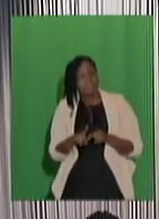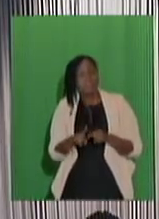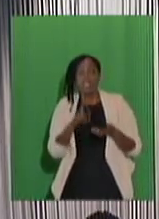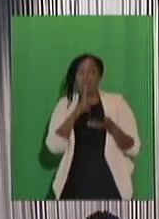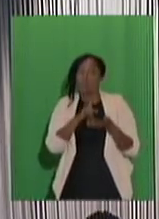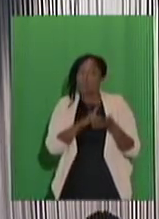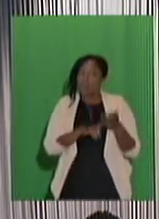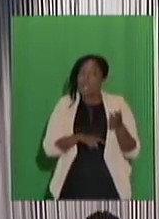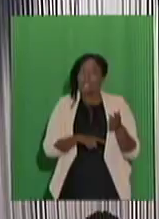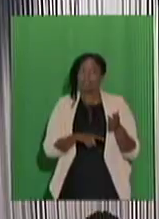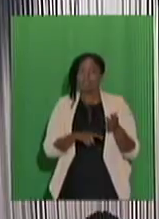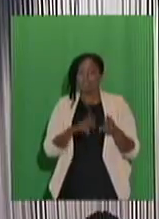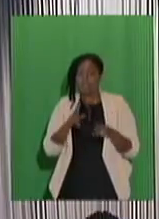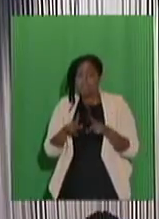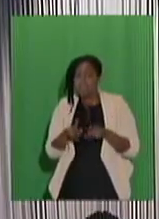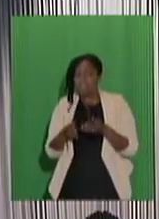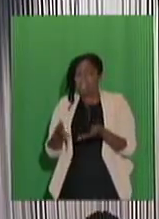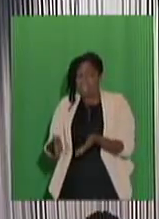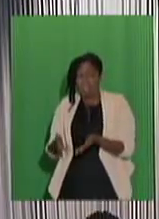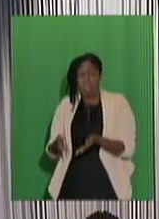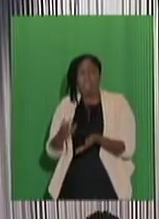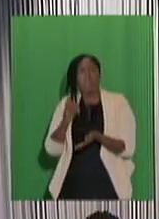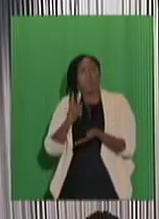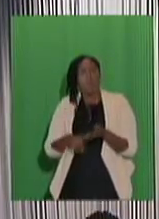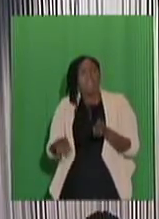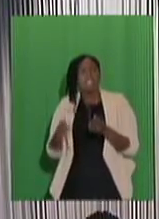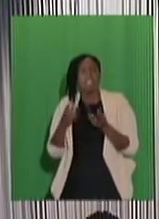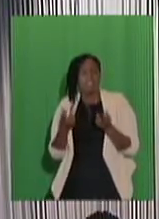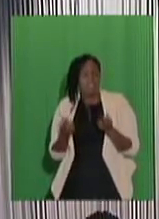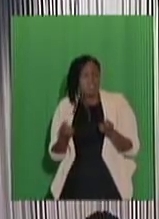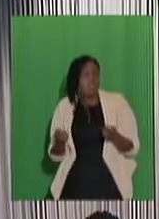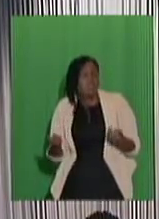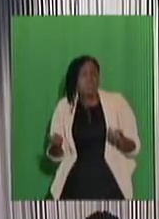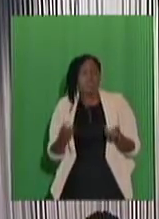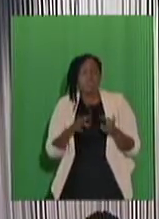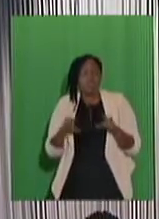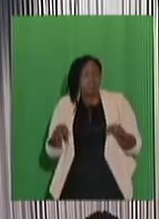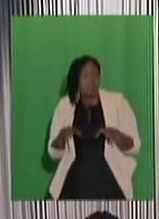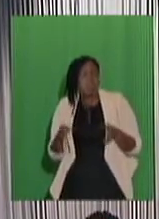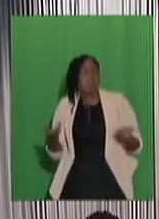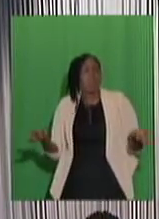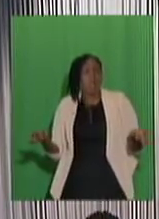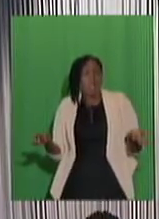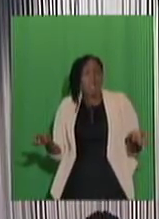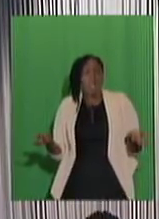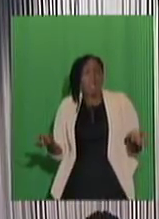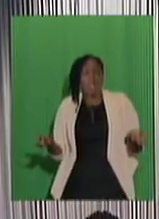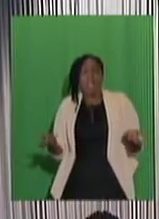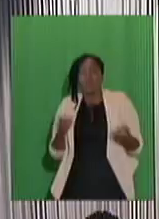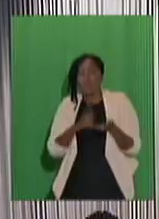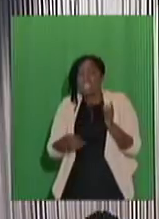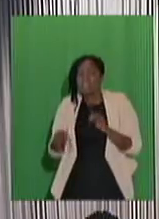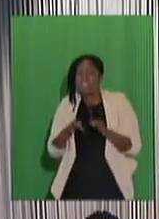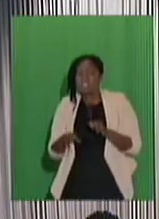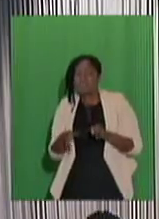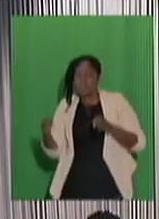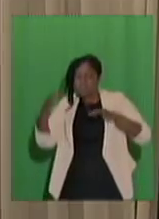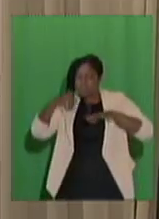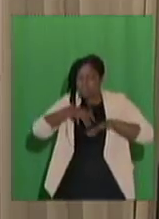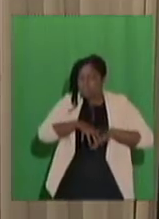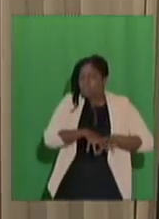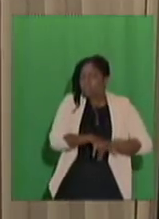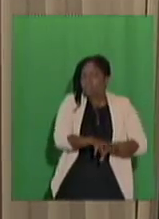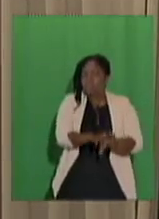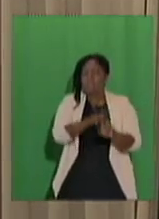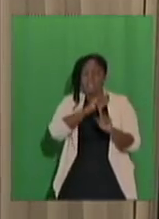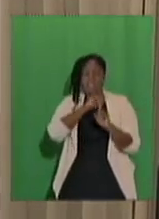do or apply, or is there any other treatment that they have to undergo as they get integrated back into their rhythms? So I